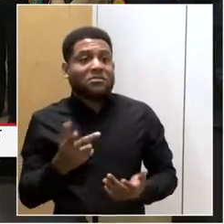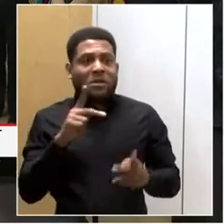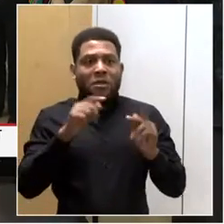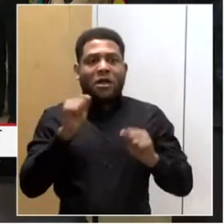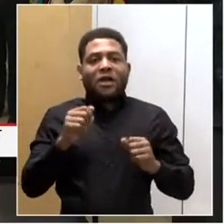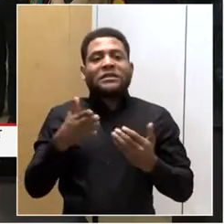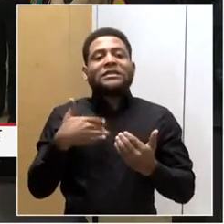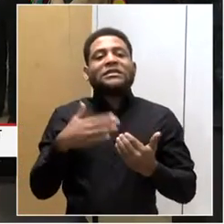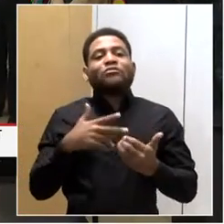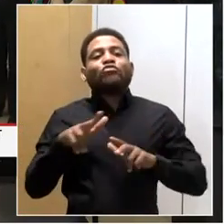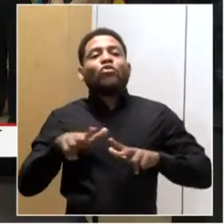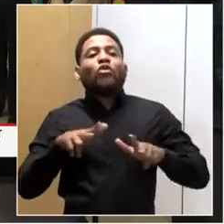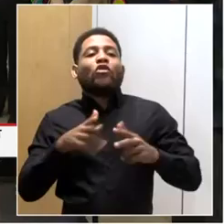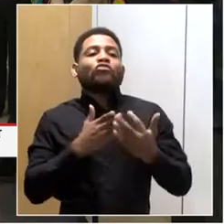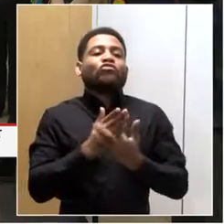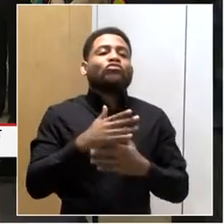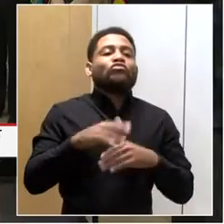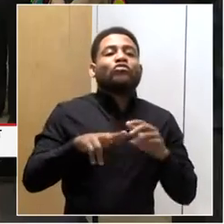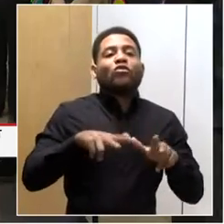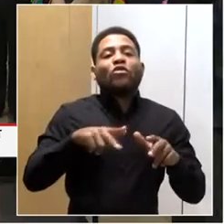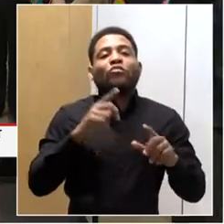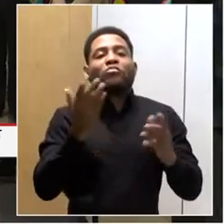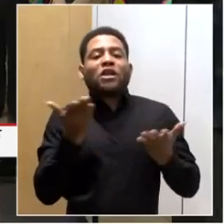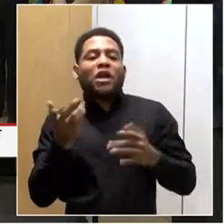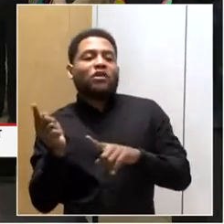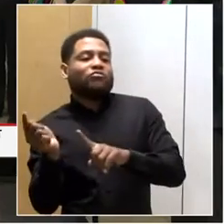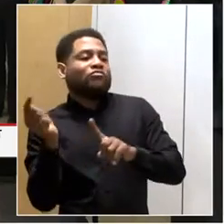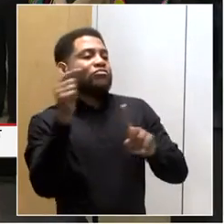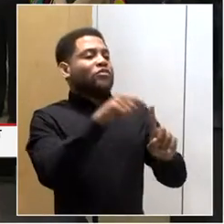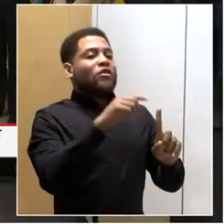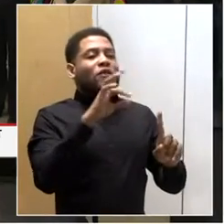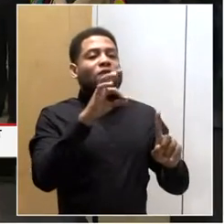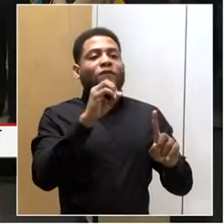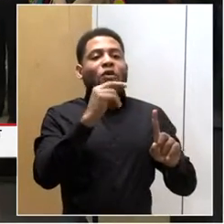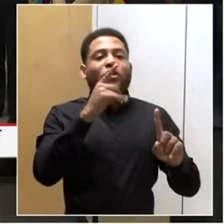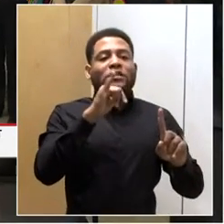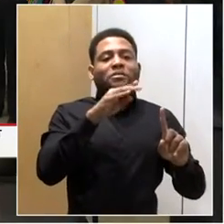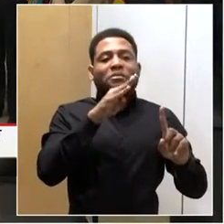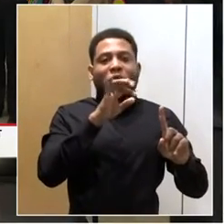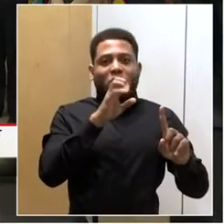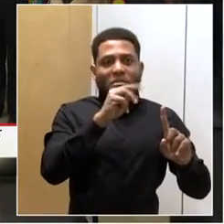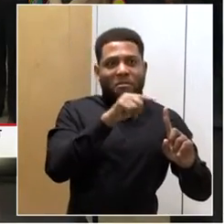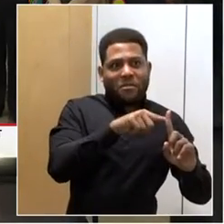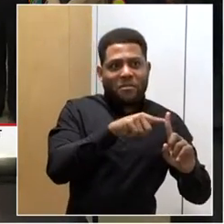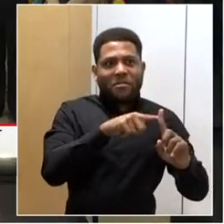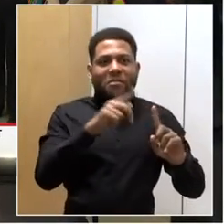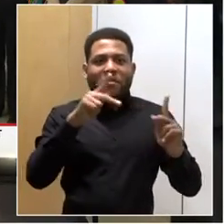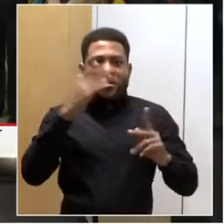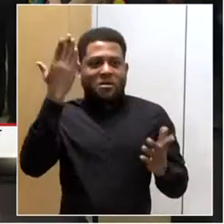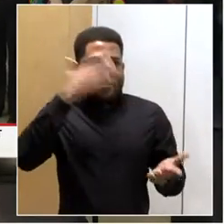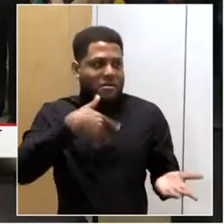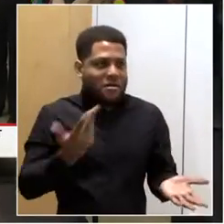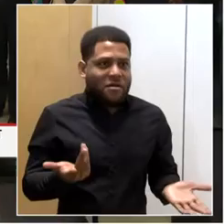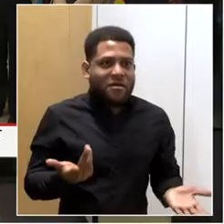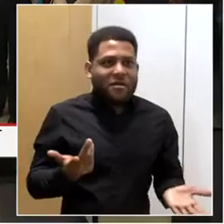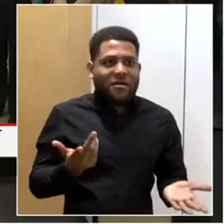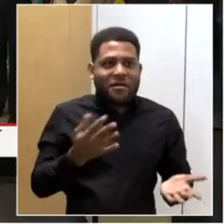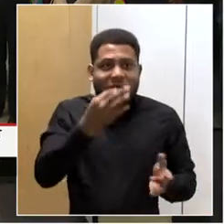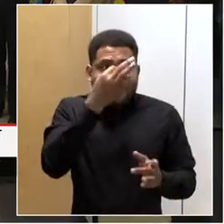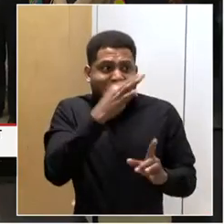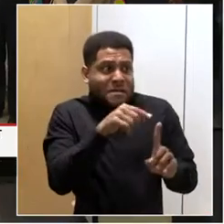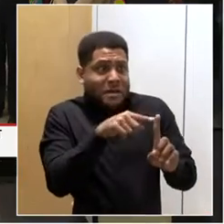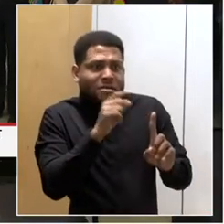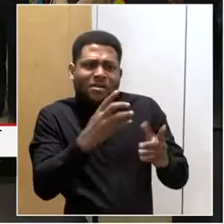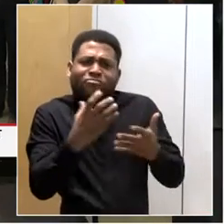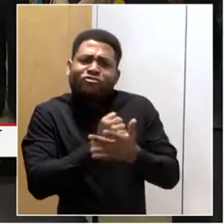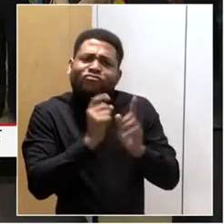1.25 miles to walk that, and there's 7 public parks lining that entire street. And so how do we really create a connection